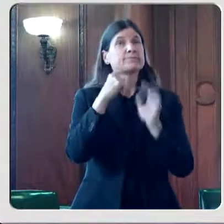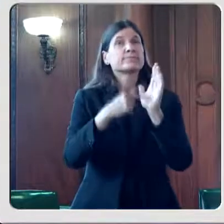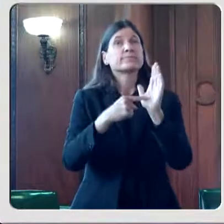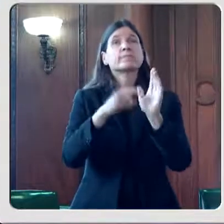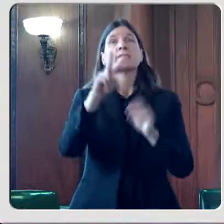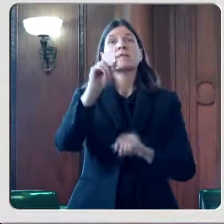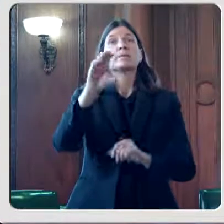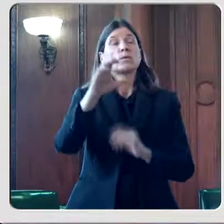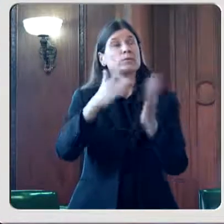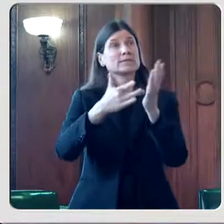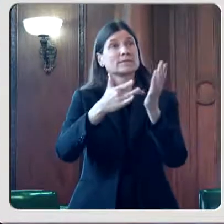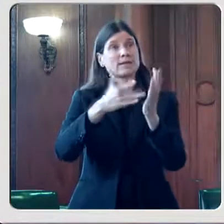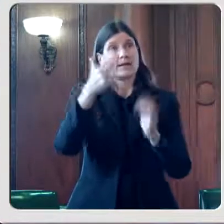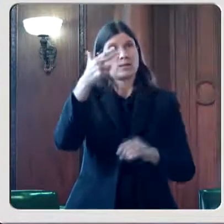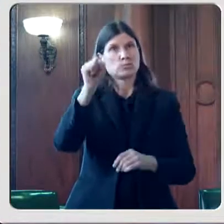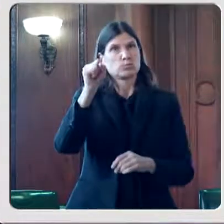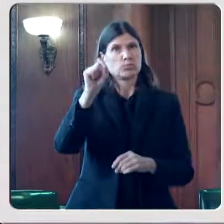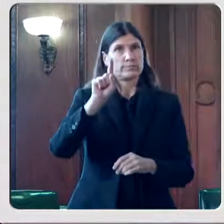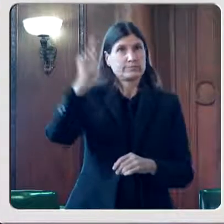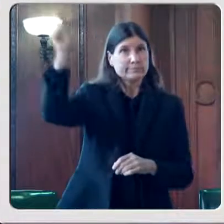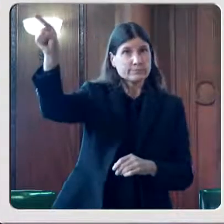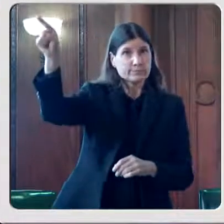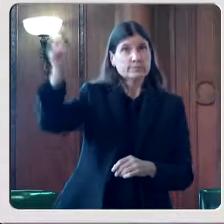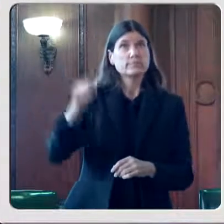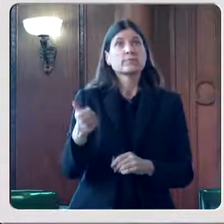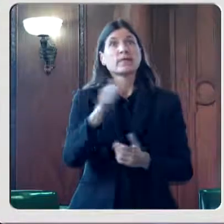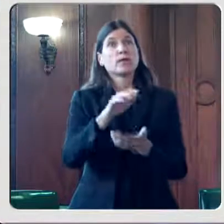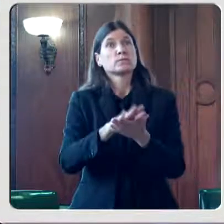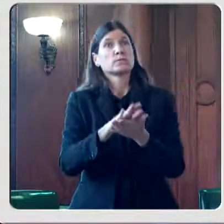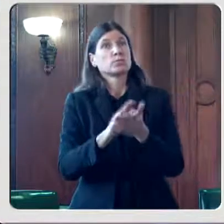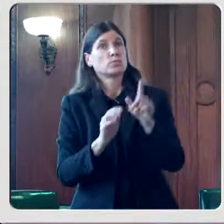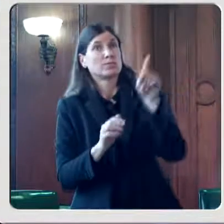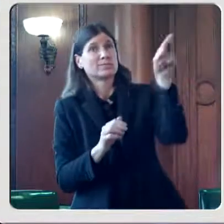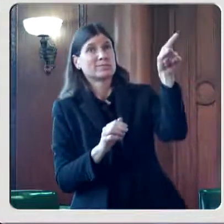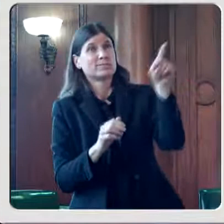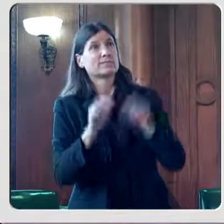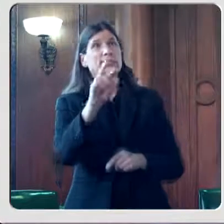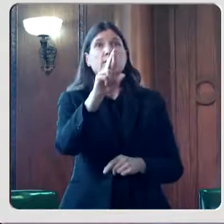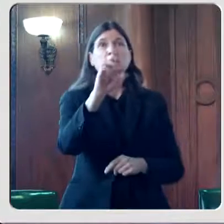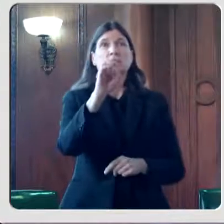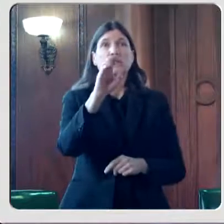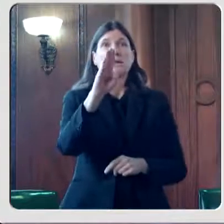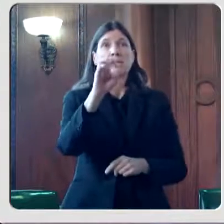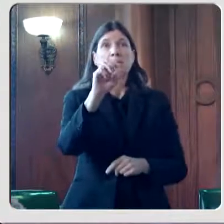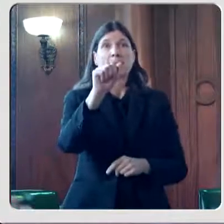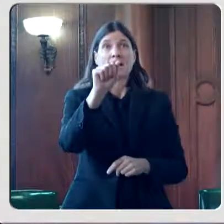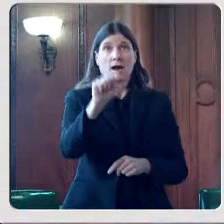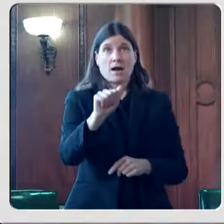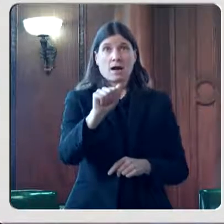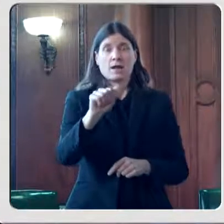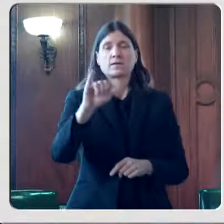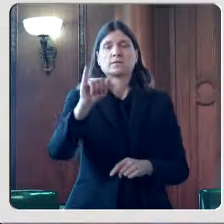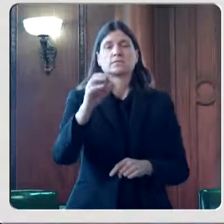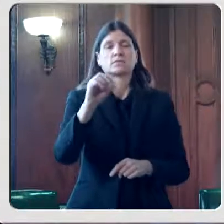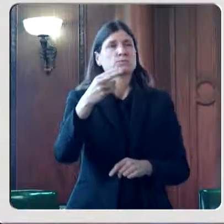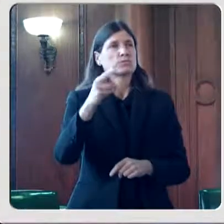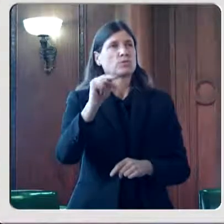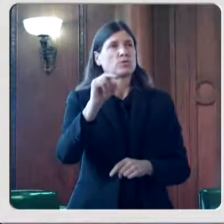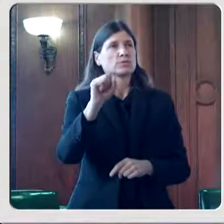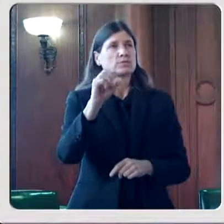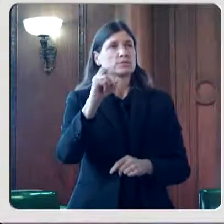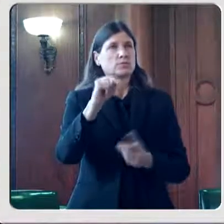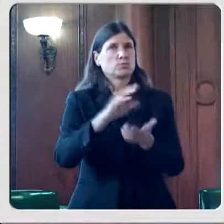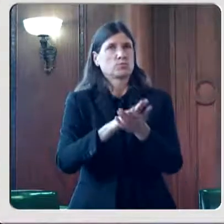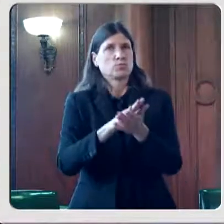the Old Hill, we're also looking to stand up a site in the Orchard, possibly targeting Kennedy Middle